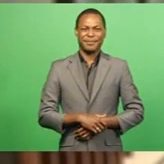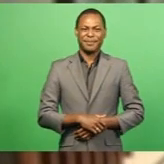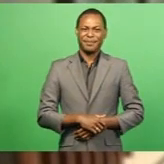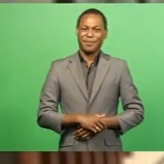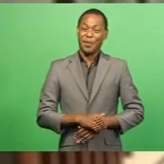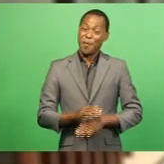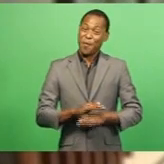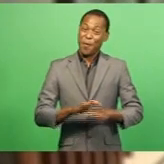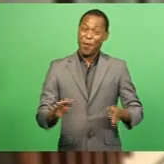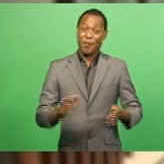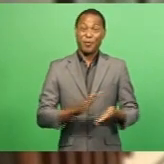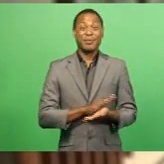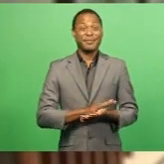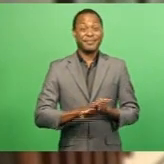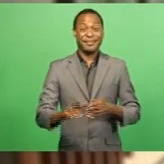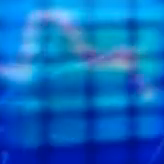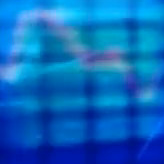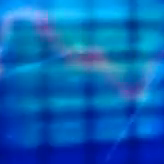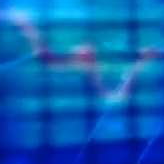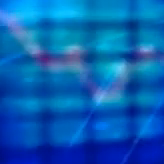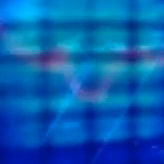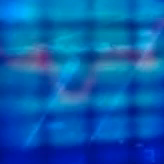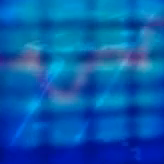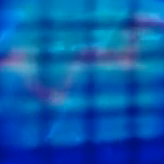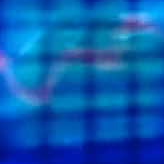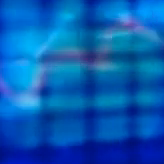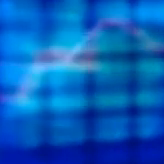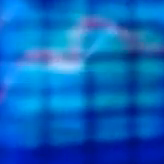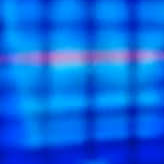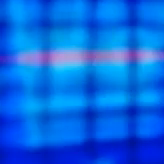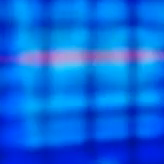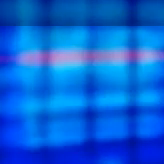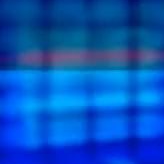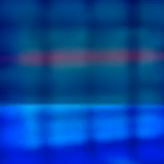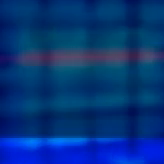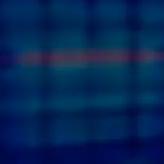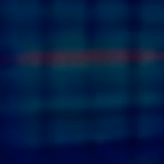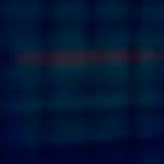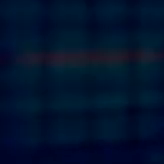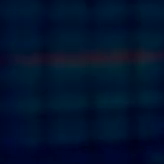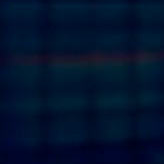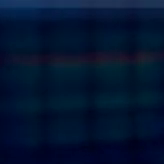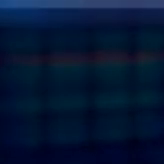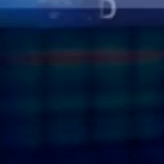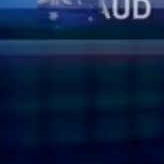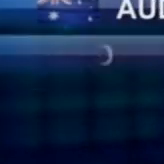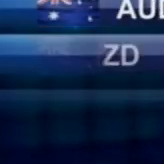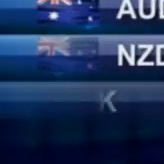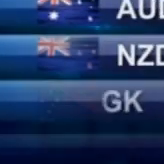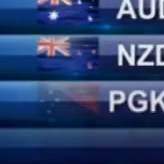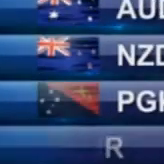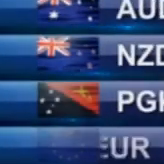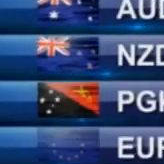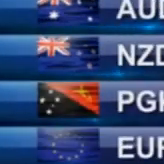HFC Bank for this week. Vinaka. Here are the local exchange rates as set early this morning. The Fiji dollar showed gains against our two major